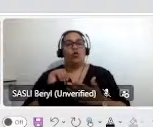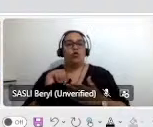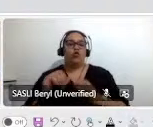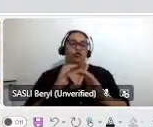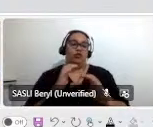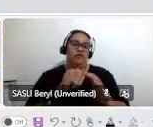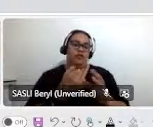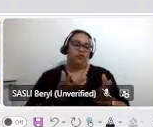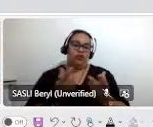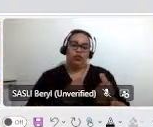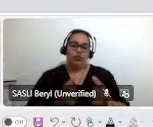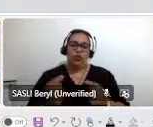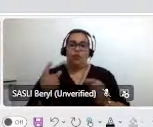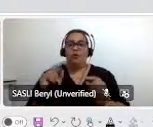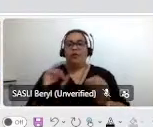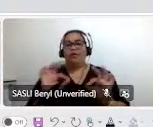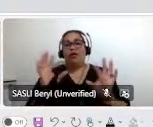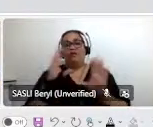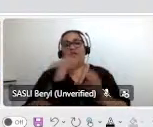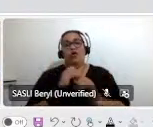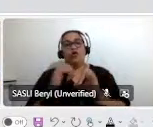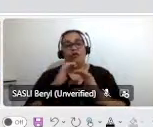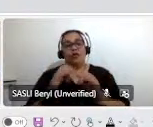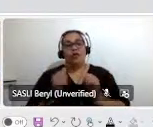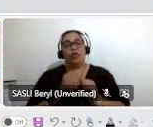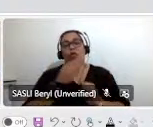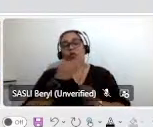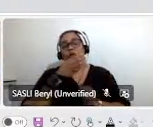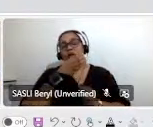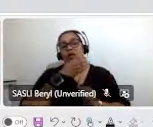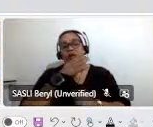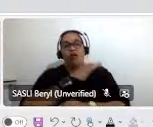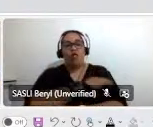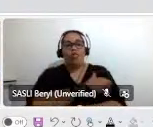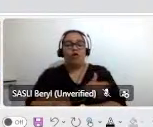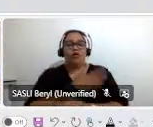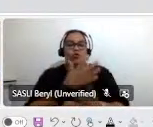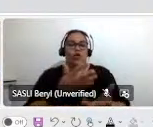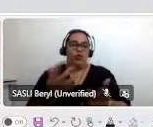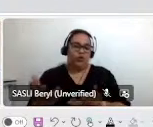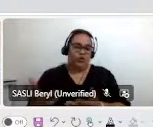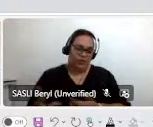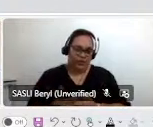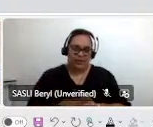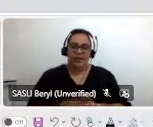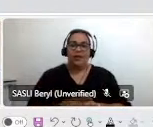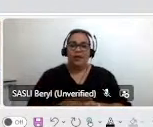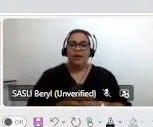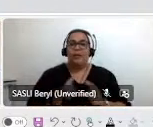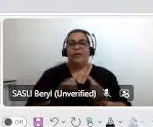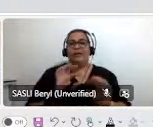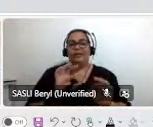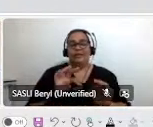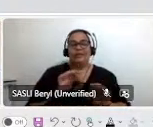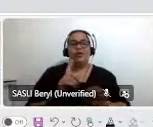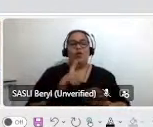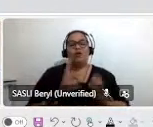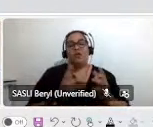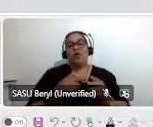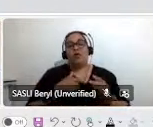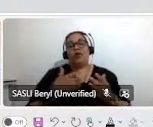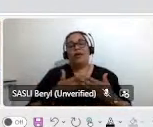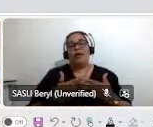oversight, a focused conversation with the liquor authority, what? You know, it is then that perhaps we'll have